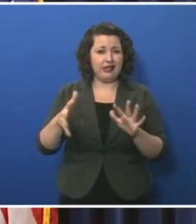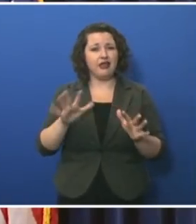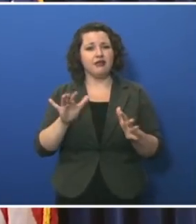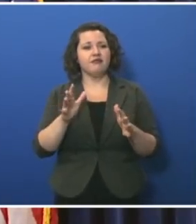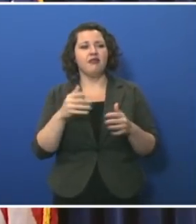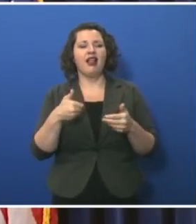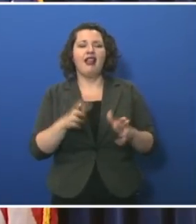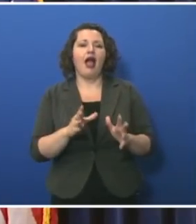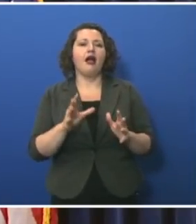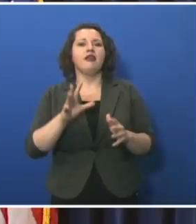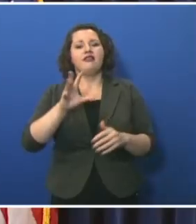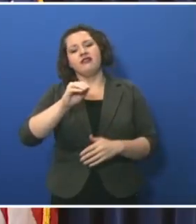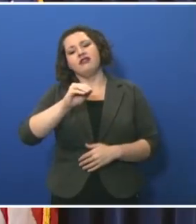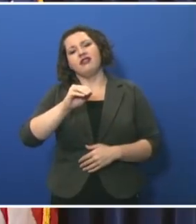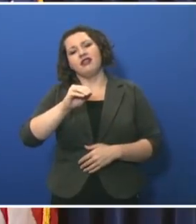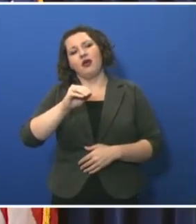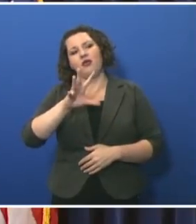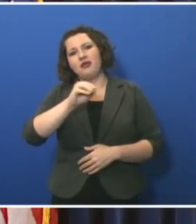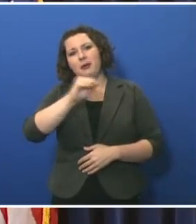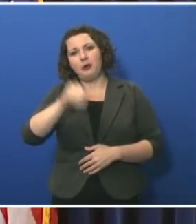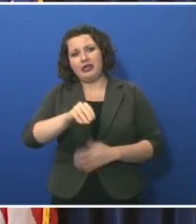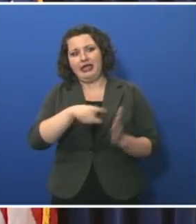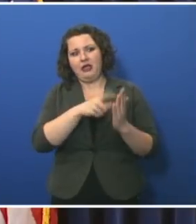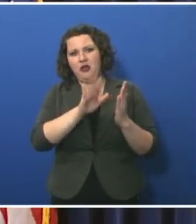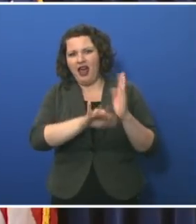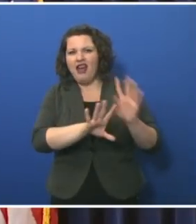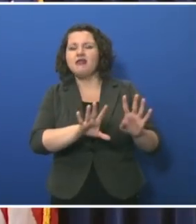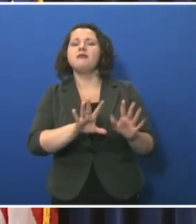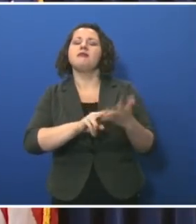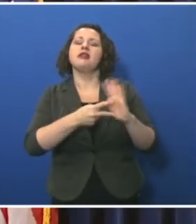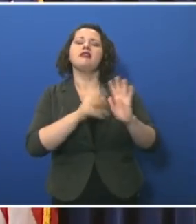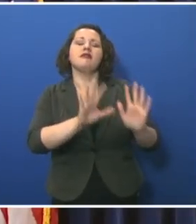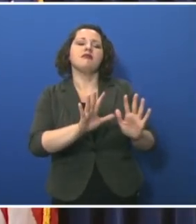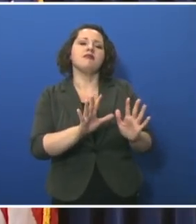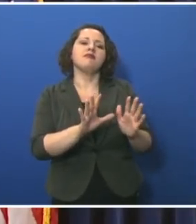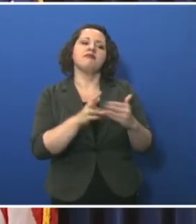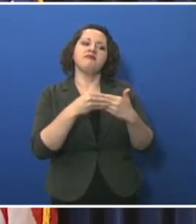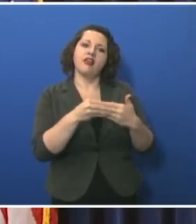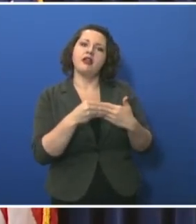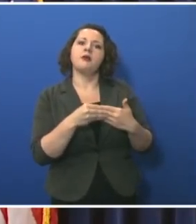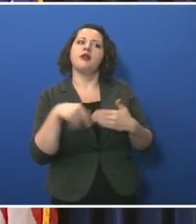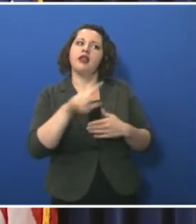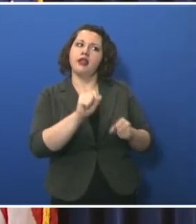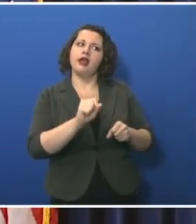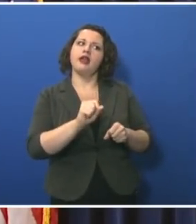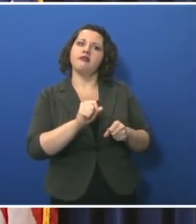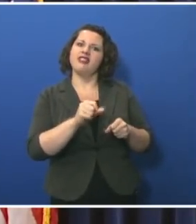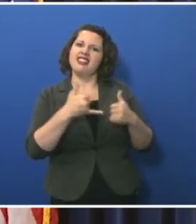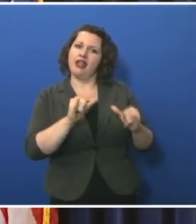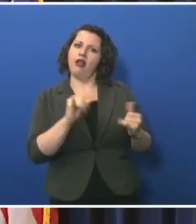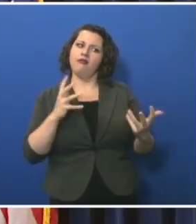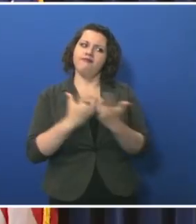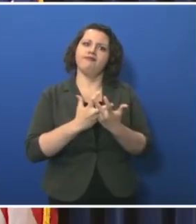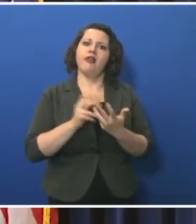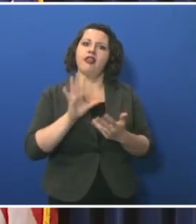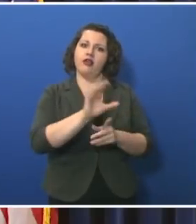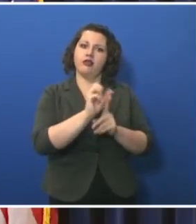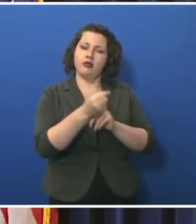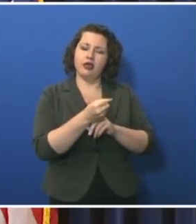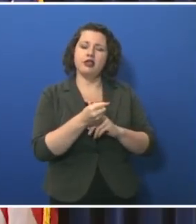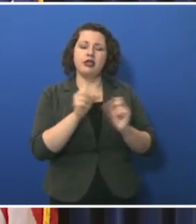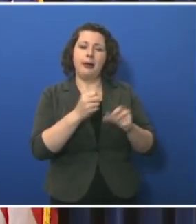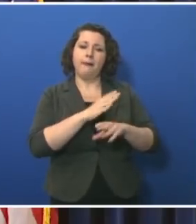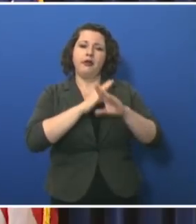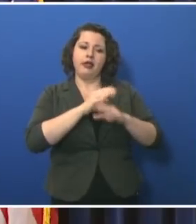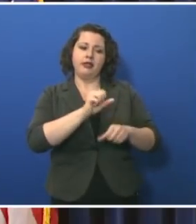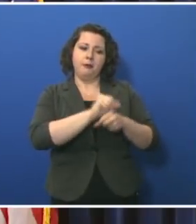to businesses and how they can make sure that they're protecting their employees as well as their clients. And so the same